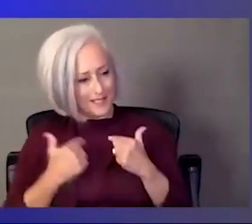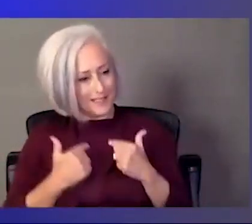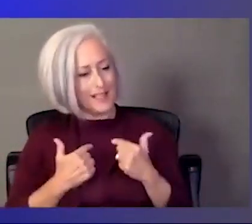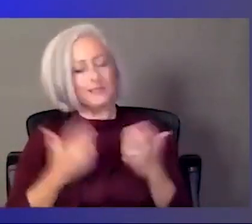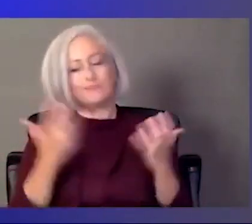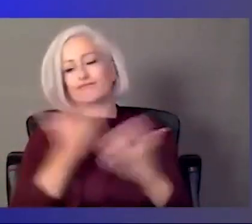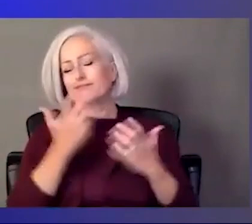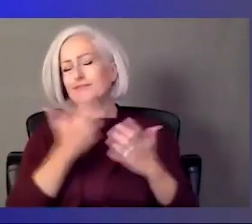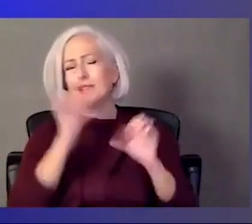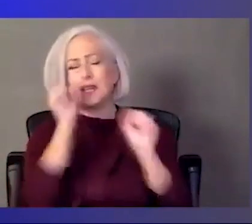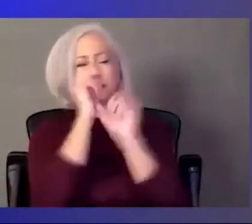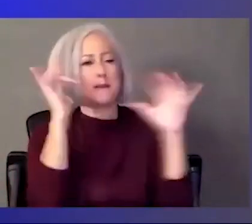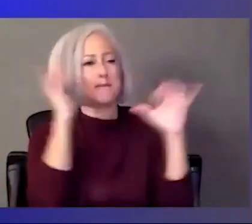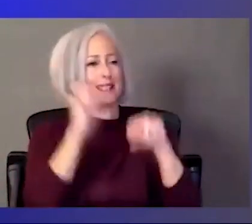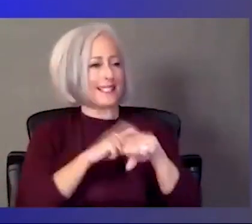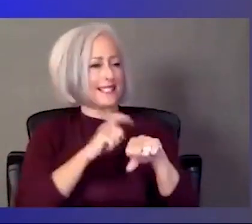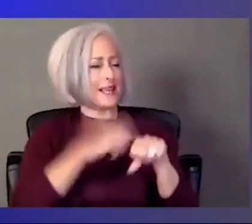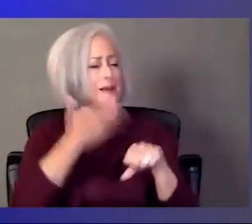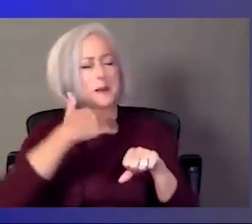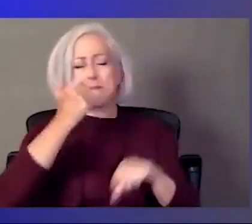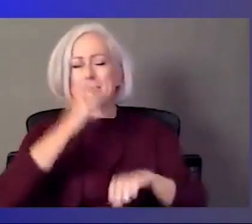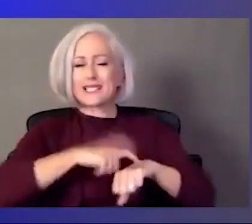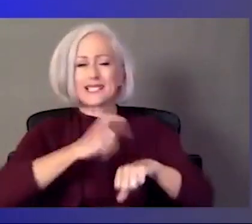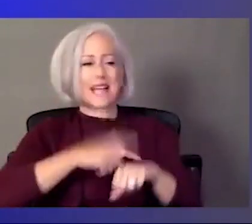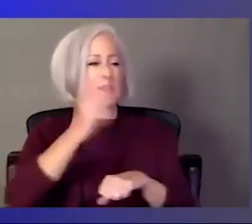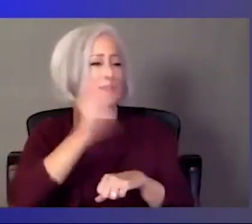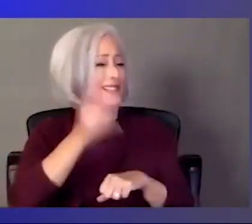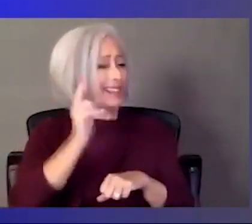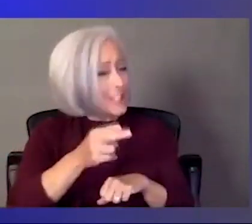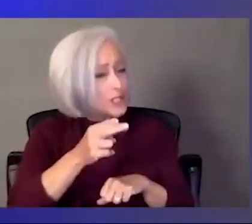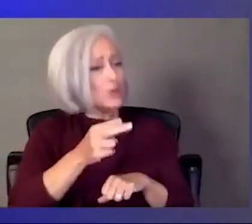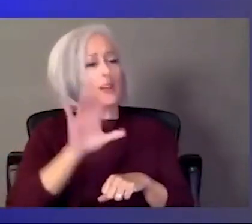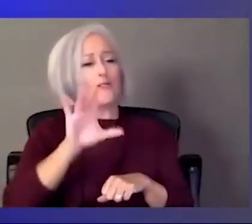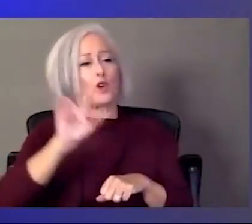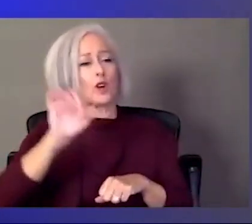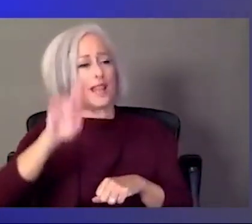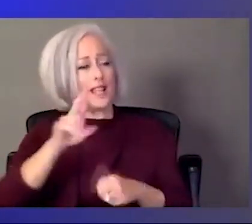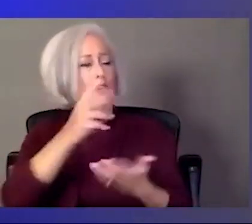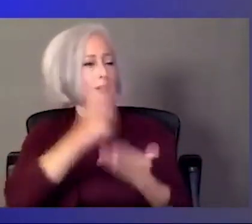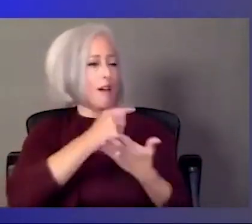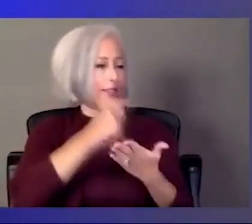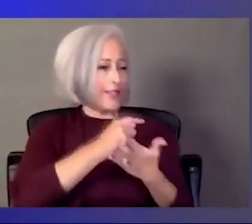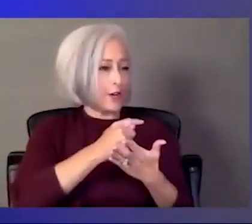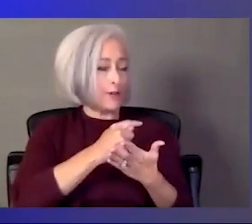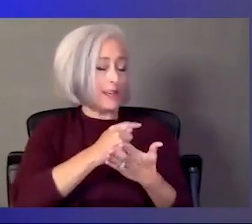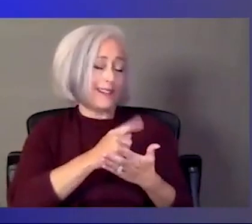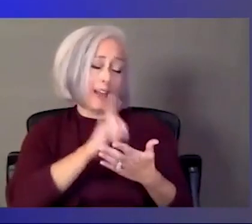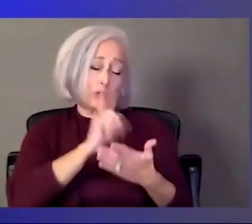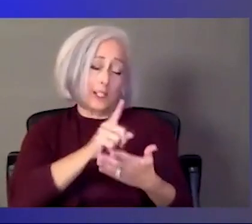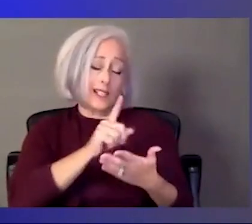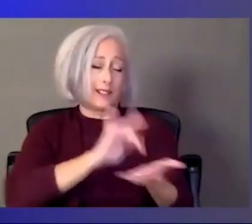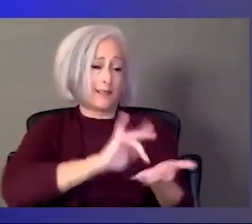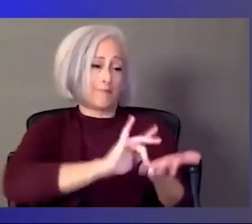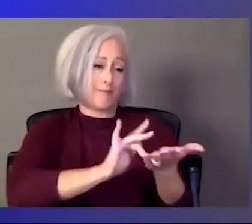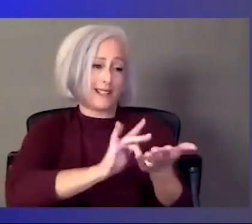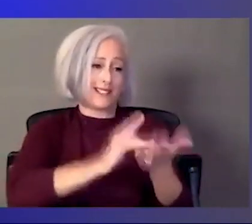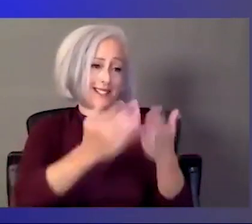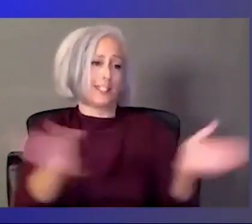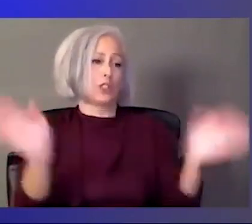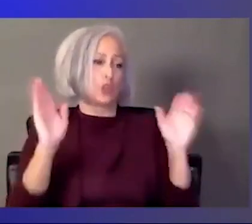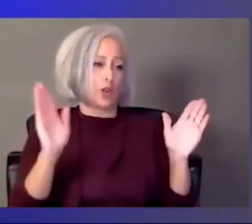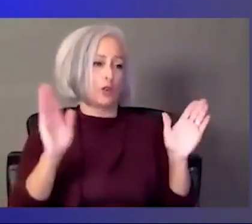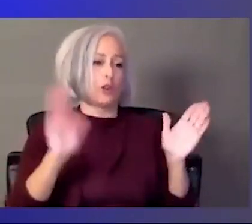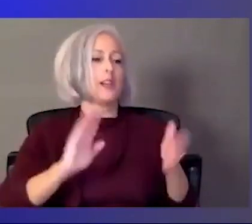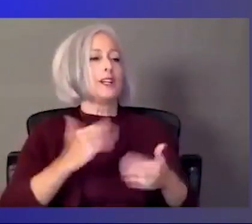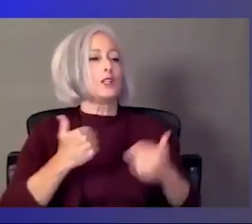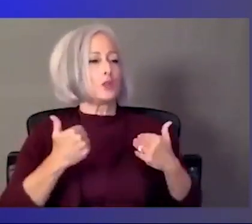It's the best time in the history of cancer therapeutics and probably in medicine to be a physician and get to be